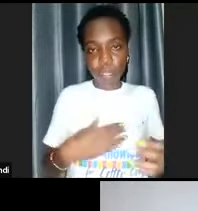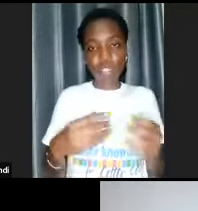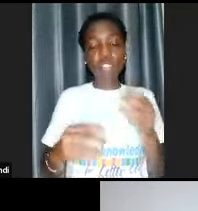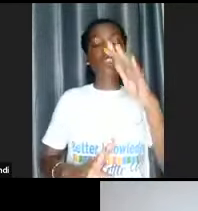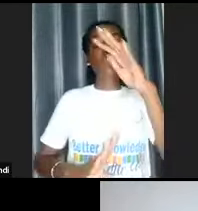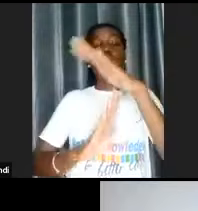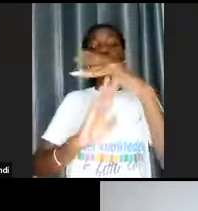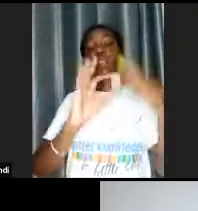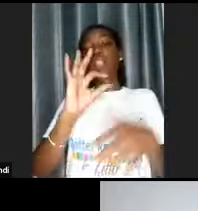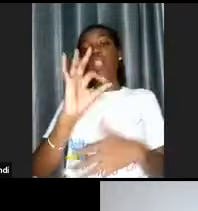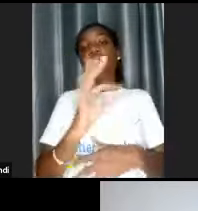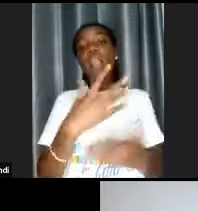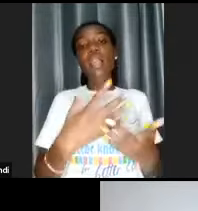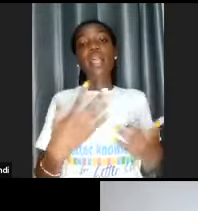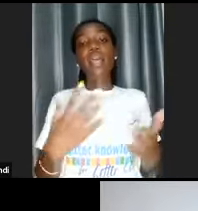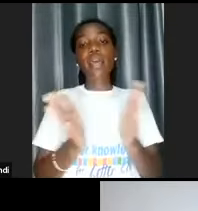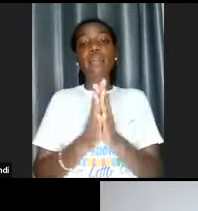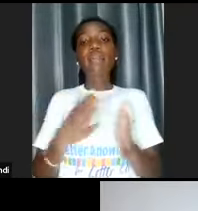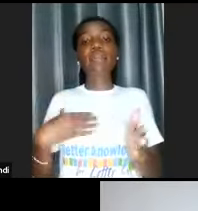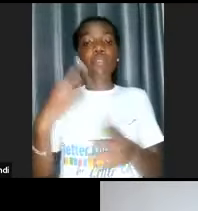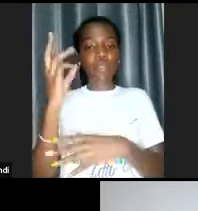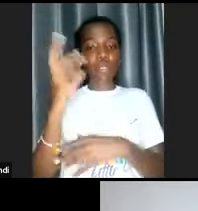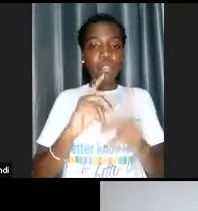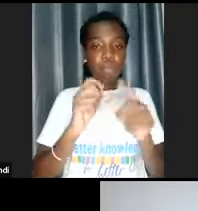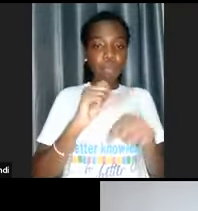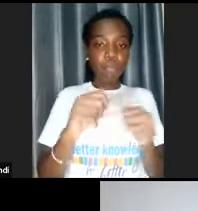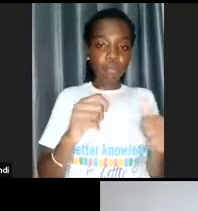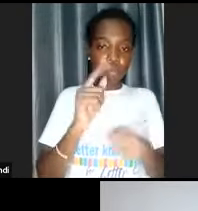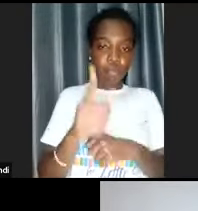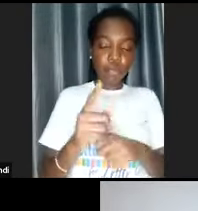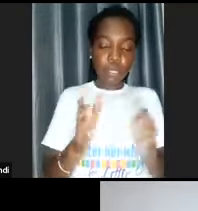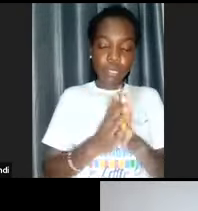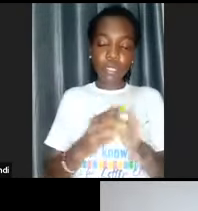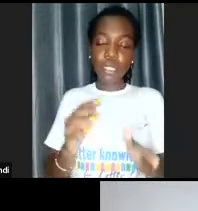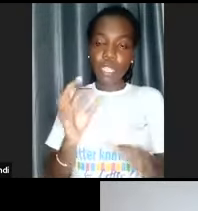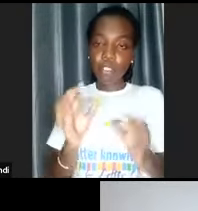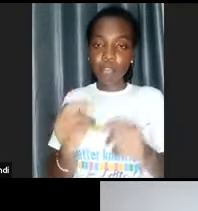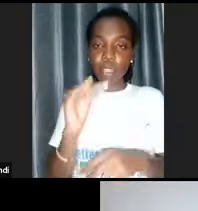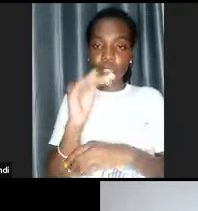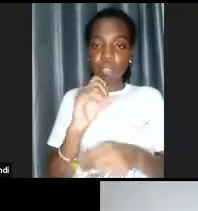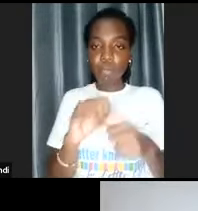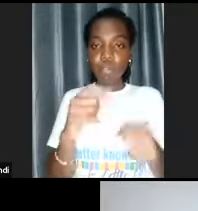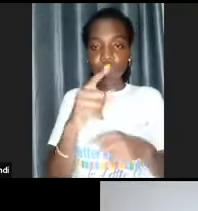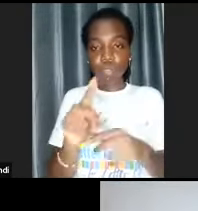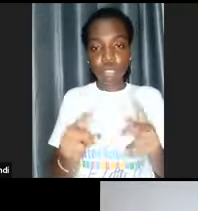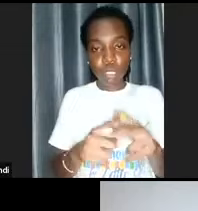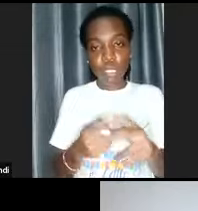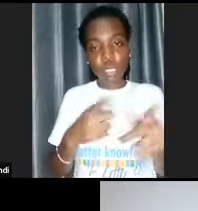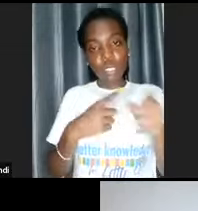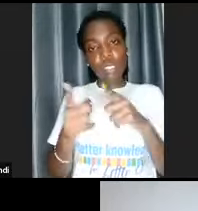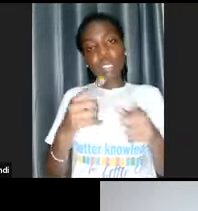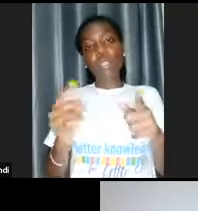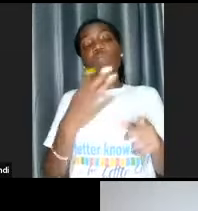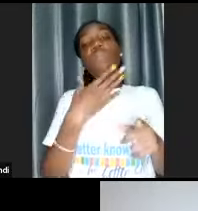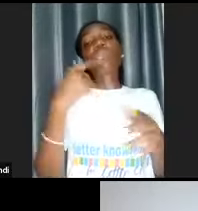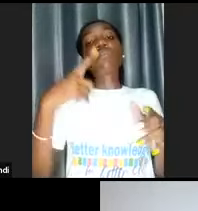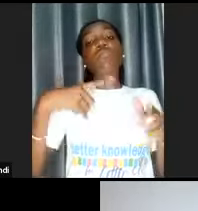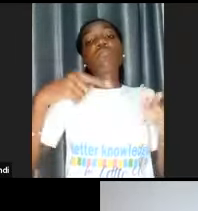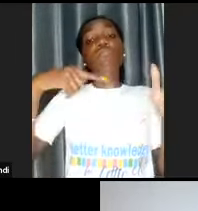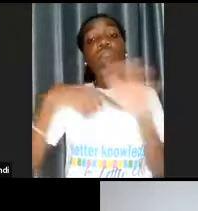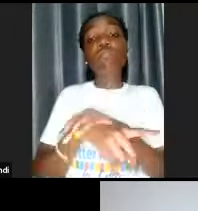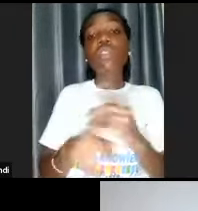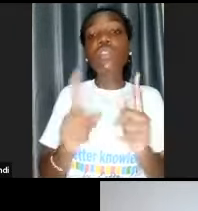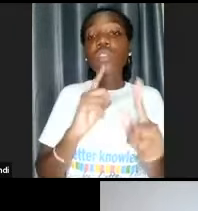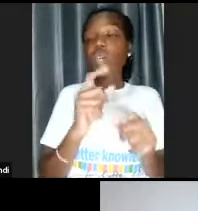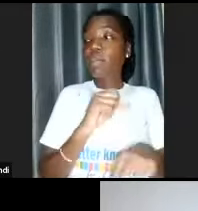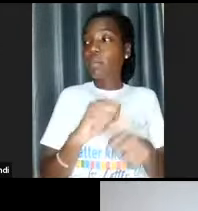always a struggle. So for that person who is asking, how do you start the journey? That's point number 1. I was trying to go deeper. I talked about the hoary discontent